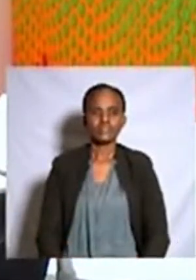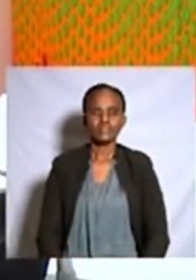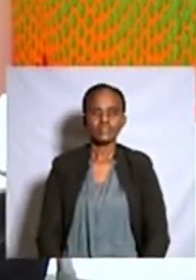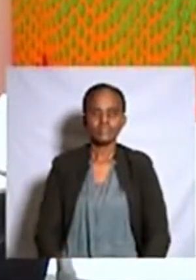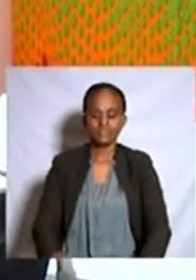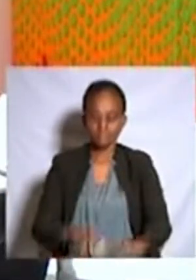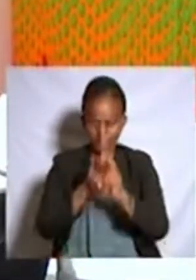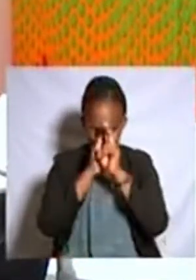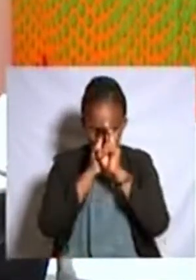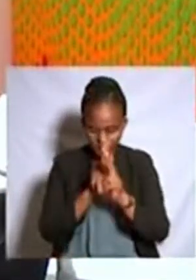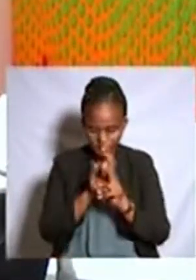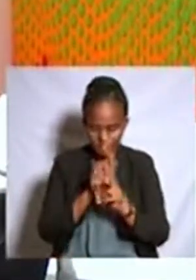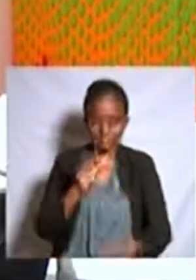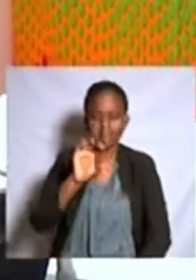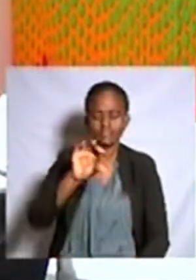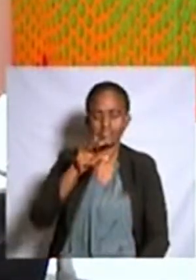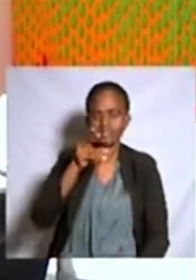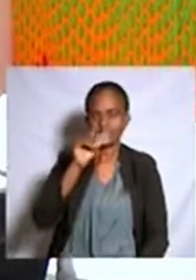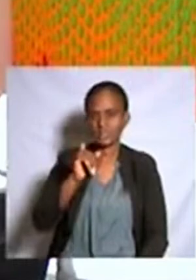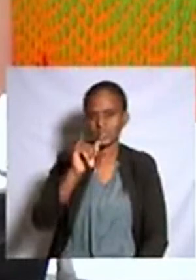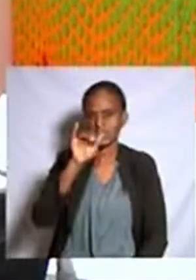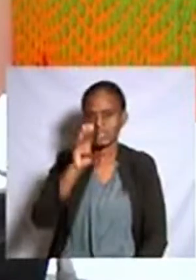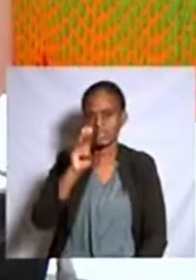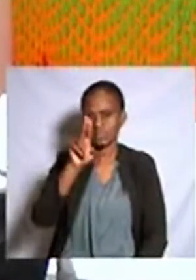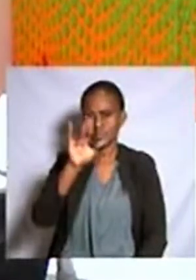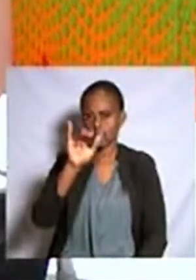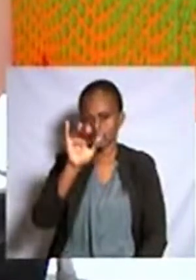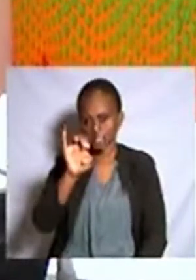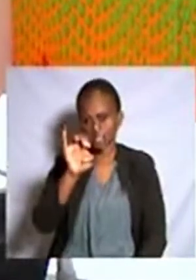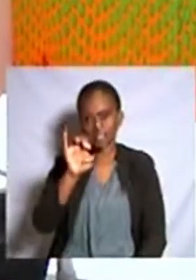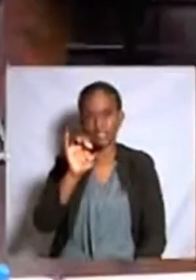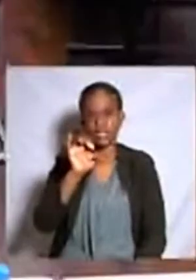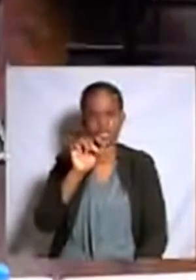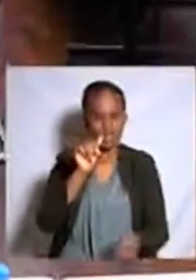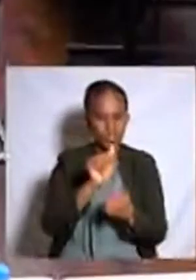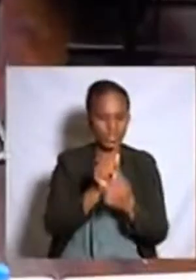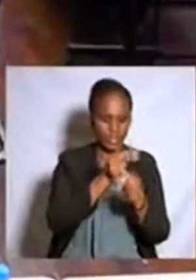Honorable Chue, right, and Honorable Kampiongo, you come in as well.